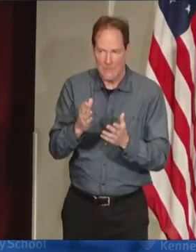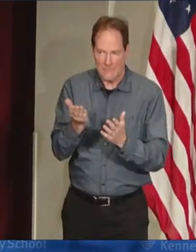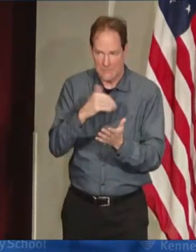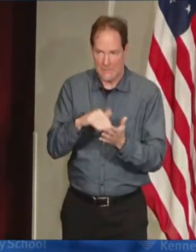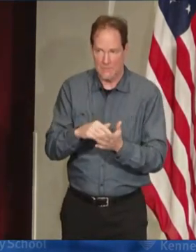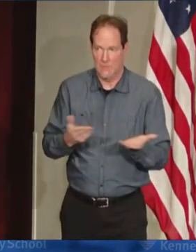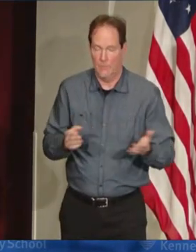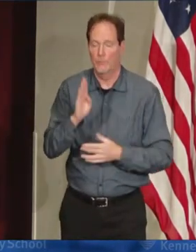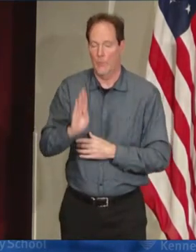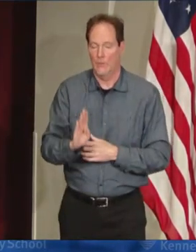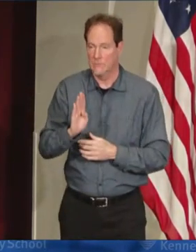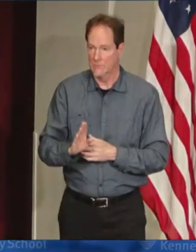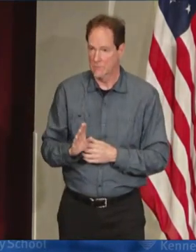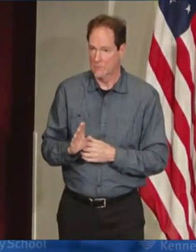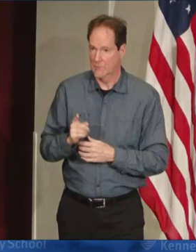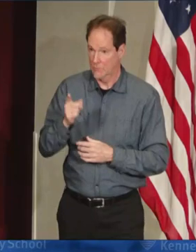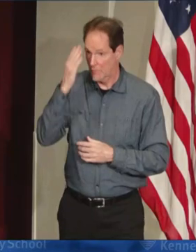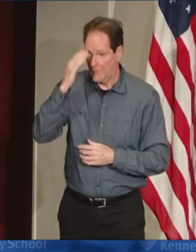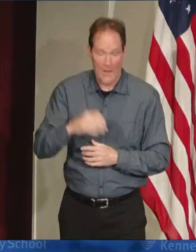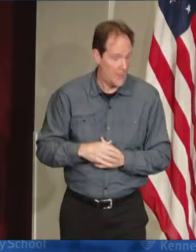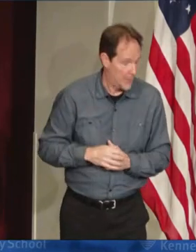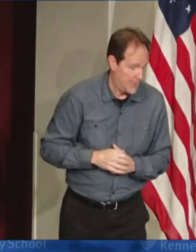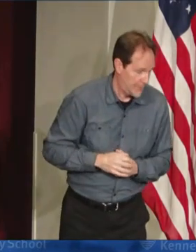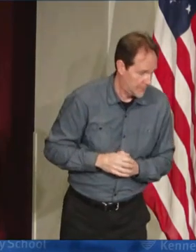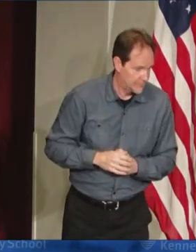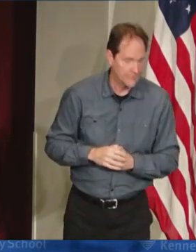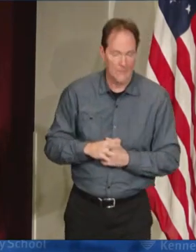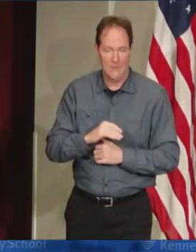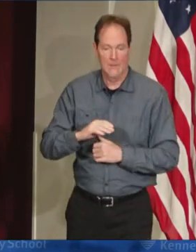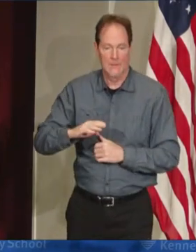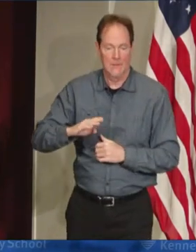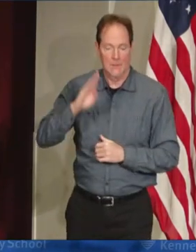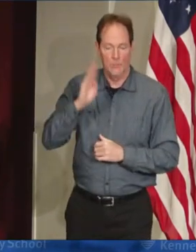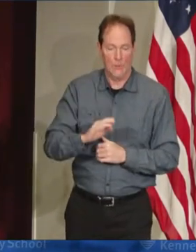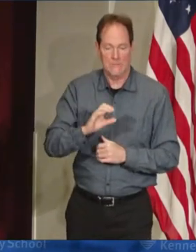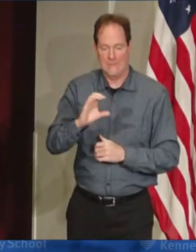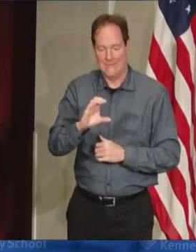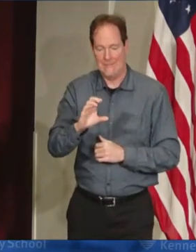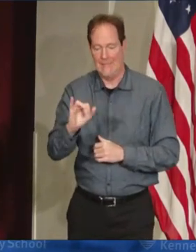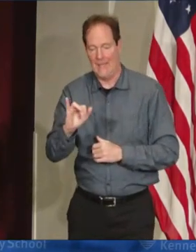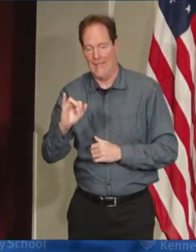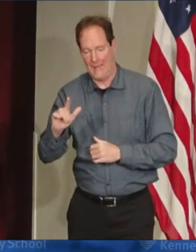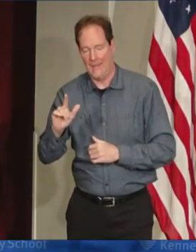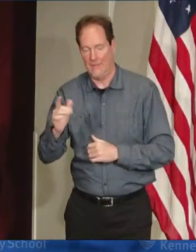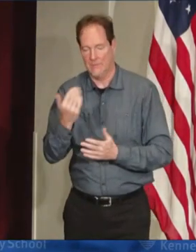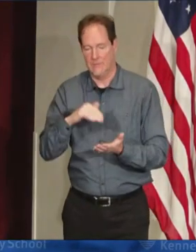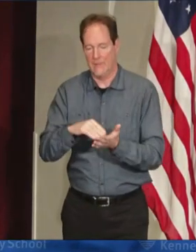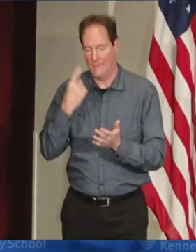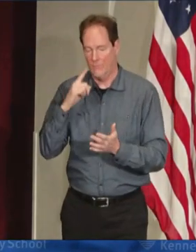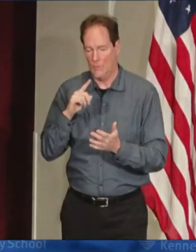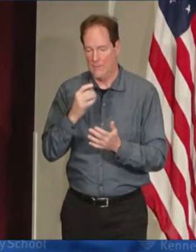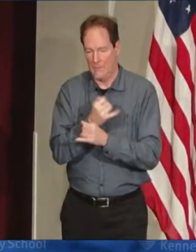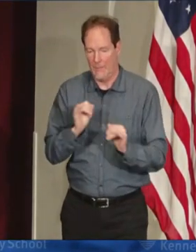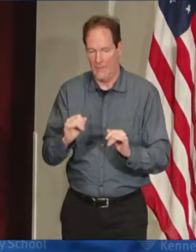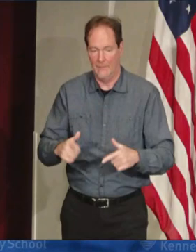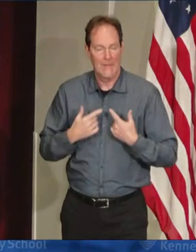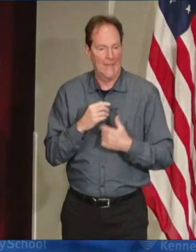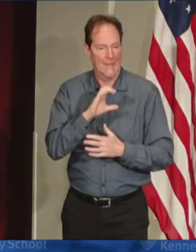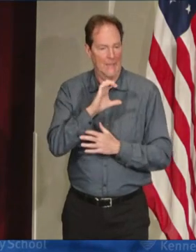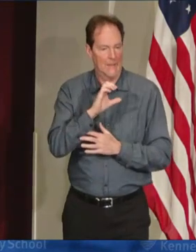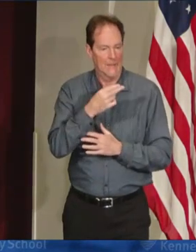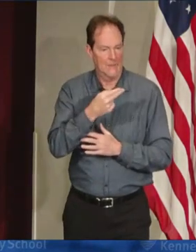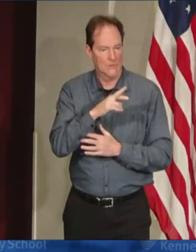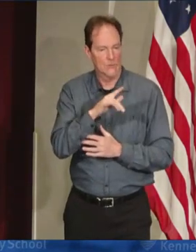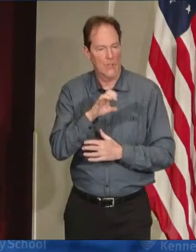in Boston. Do you know them? And the Boston CIL. And Charlie Carr is, right, raise